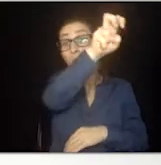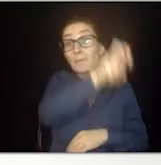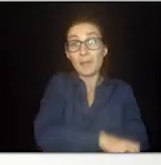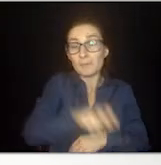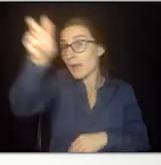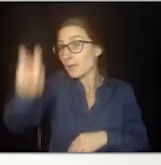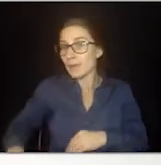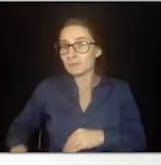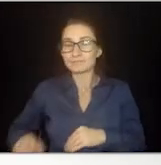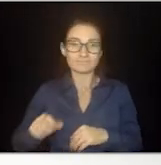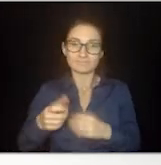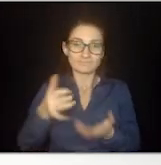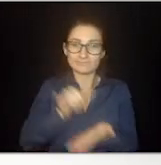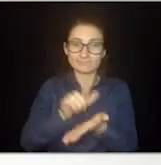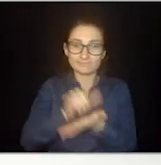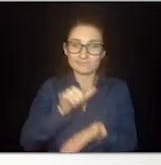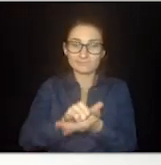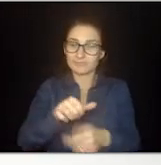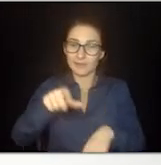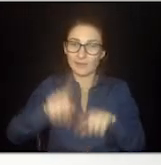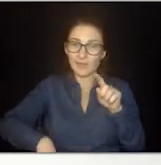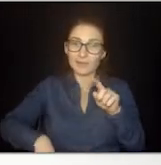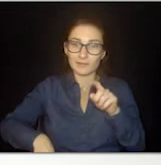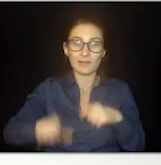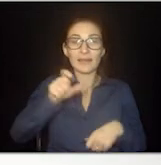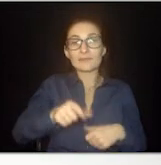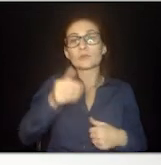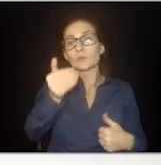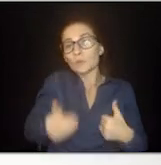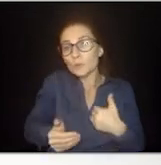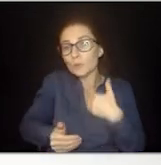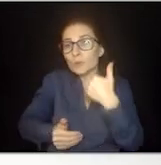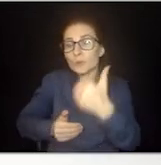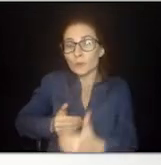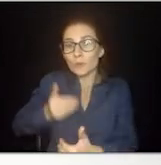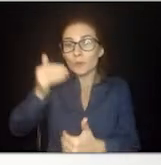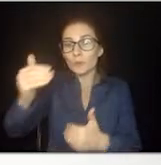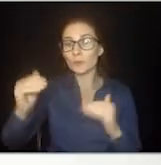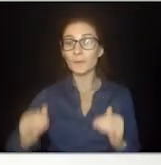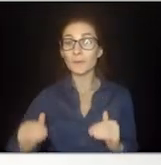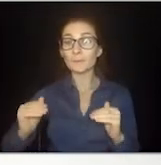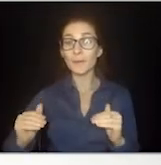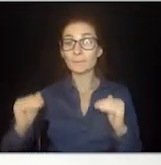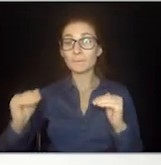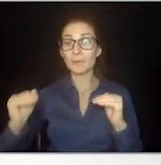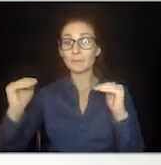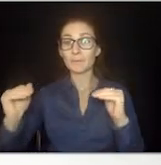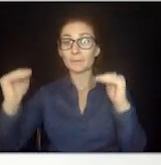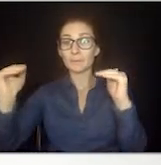and suddenly get them to Braille and something like that. There needs to be that progression along the way.